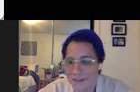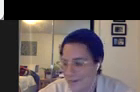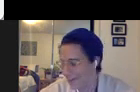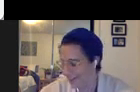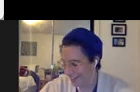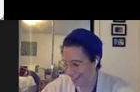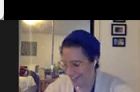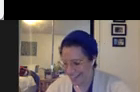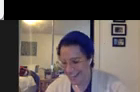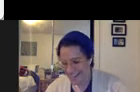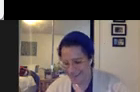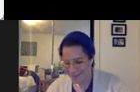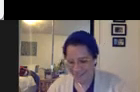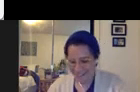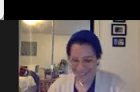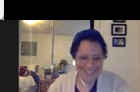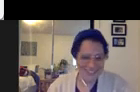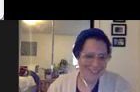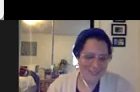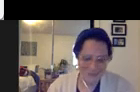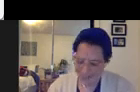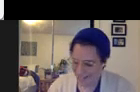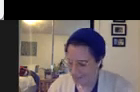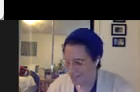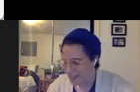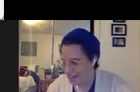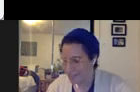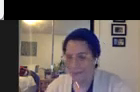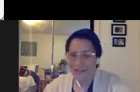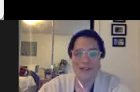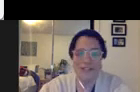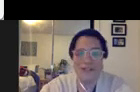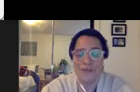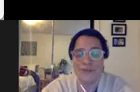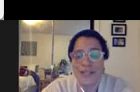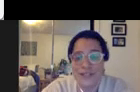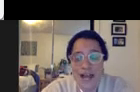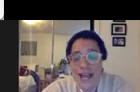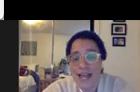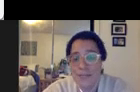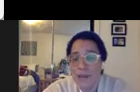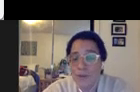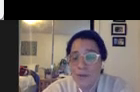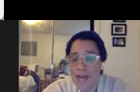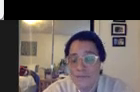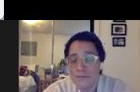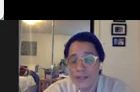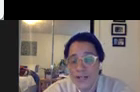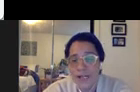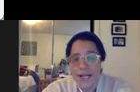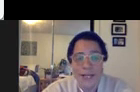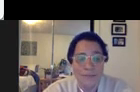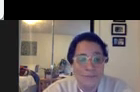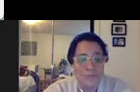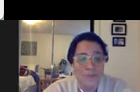motor mouth so quick, and everybody can understand what we're saying and we're talking about. We're not rushing through things. So I'm cool with